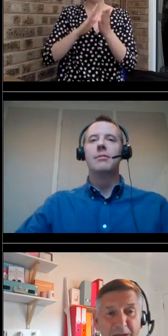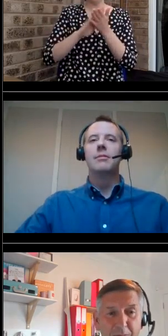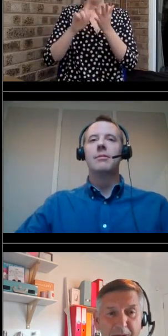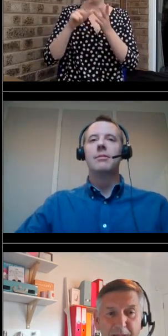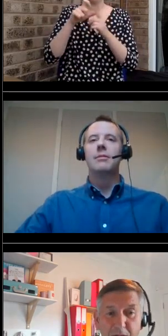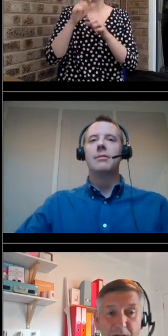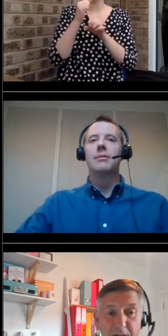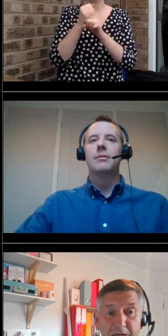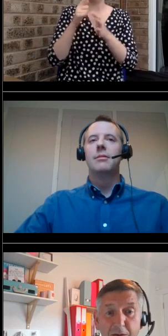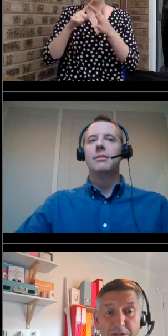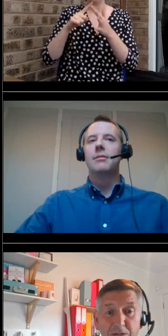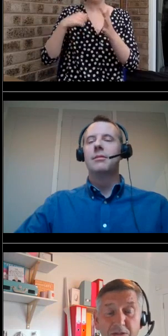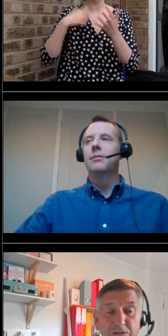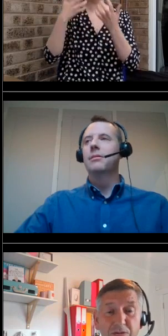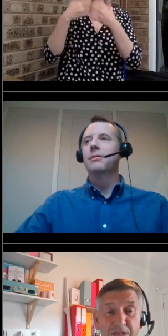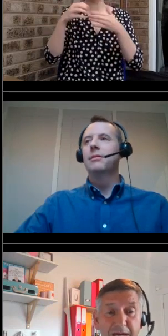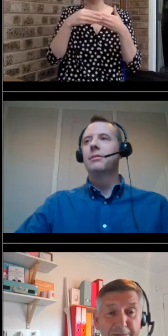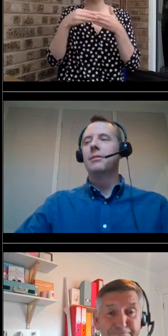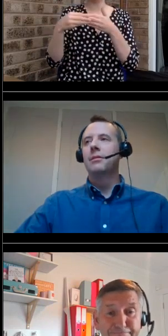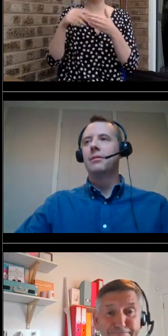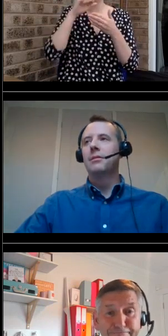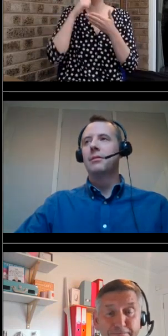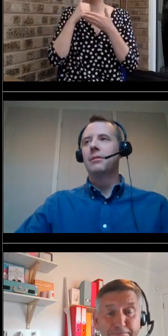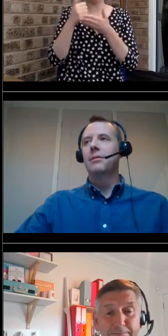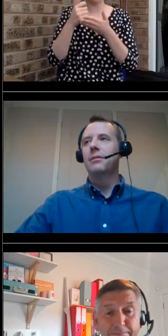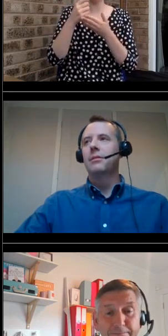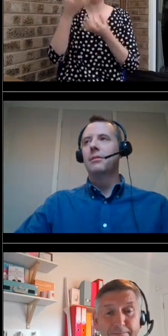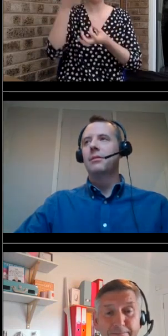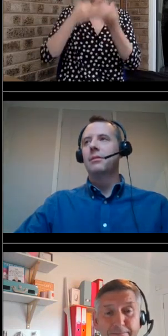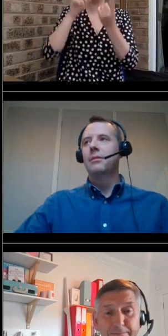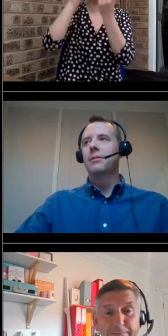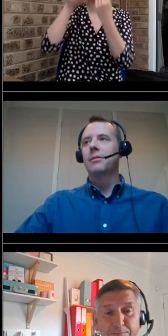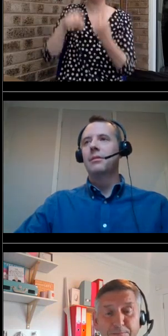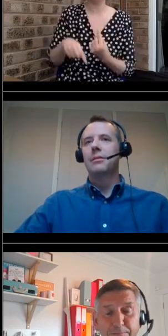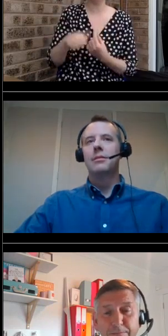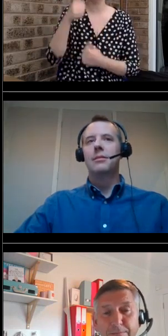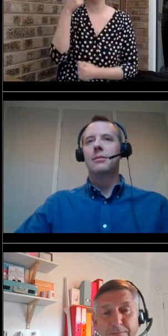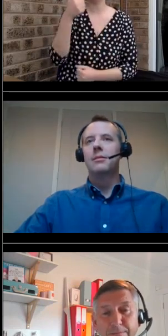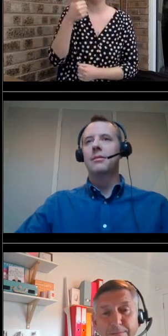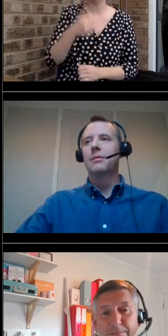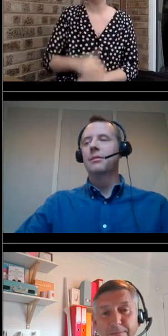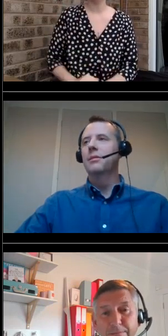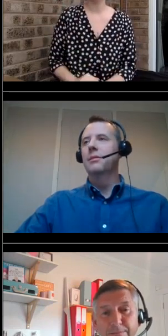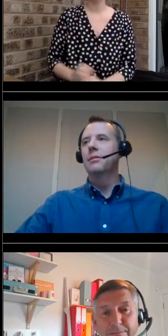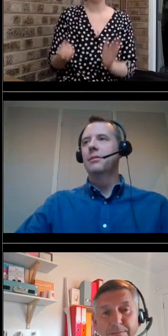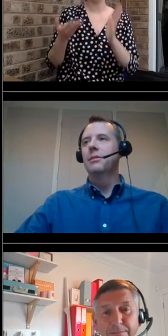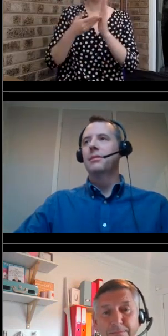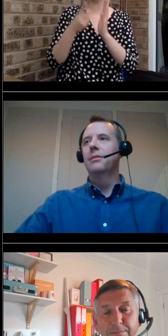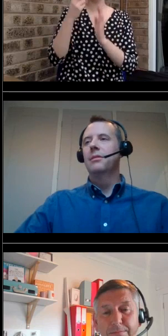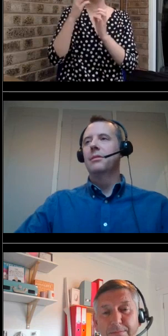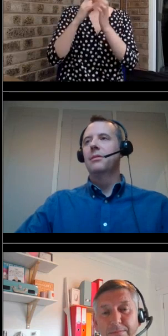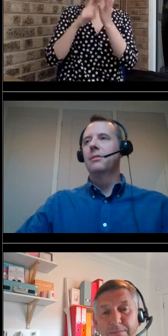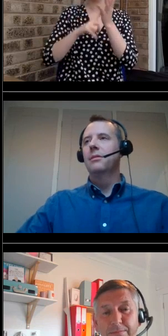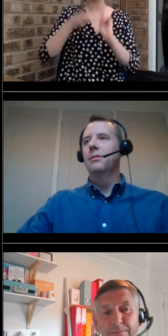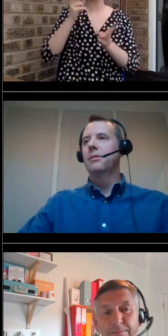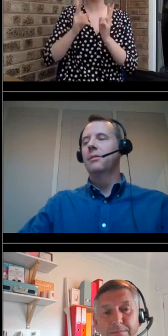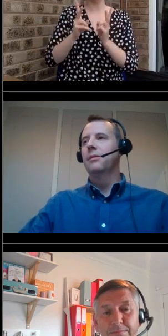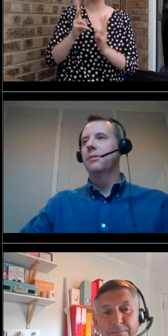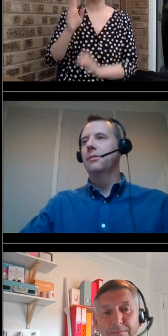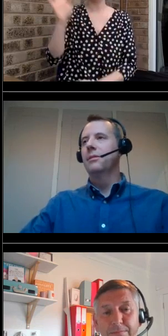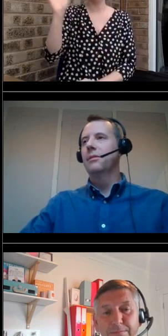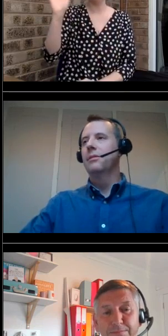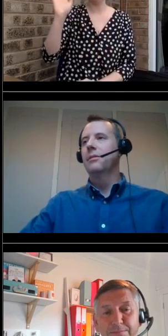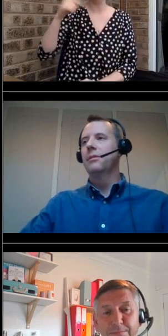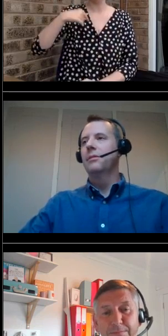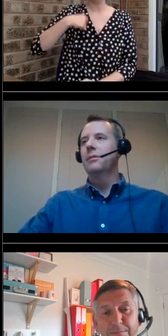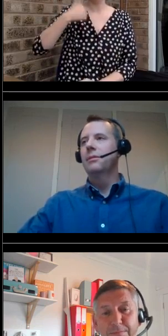and I'll be helping to answer many of the questions today. And we've also got Charlotte and Emily with us today, who you can see on camera